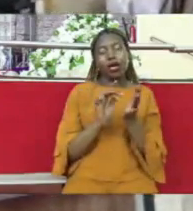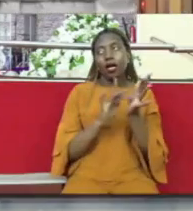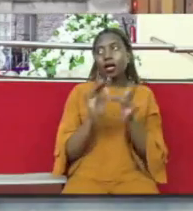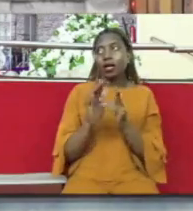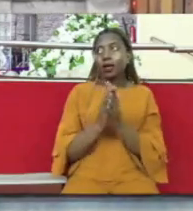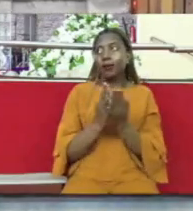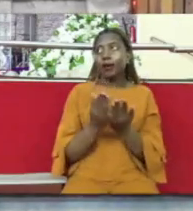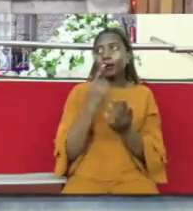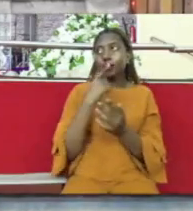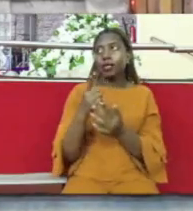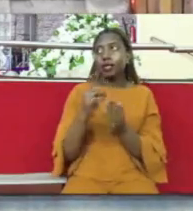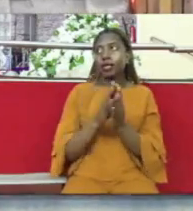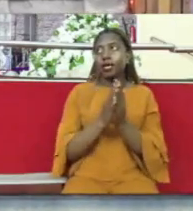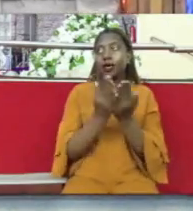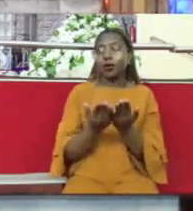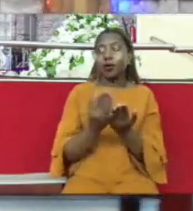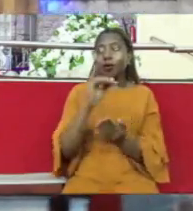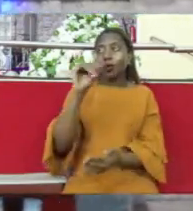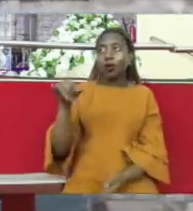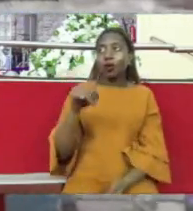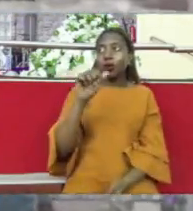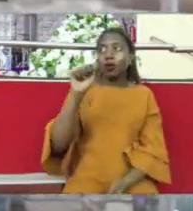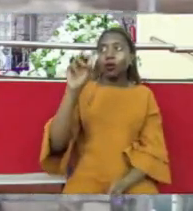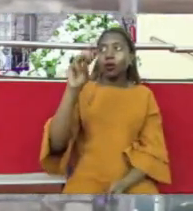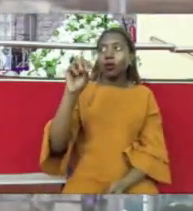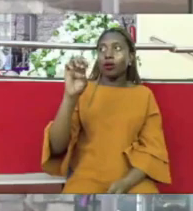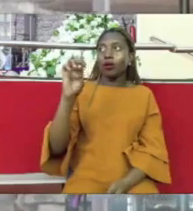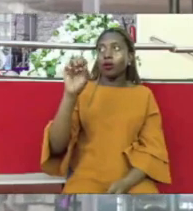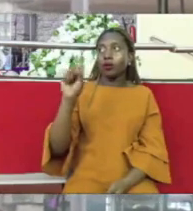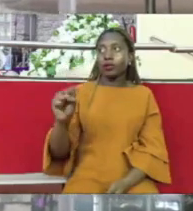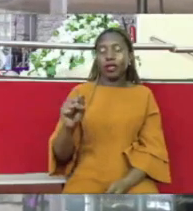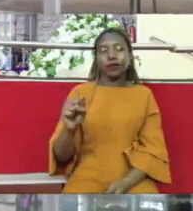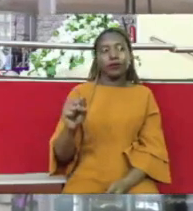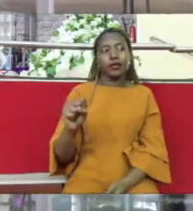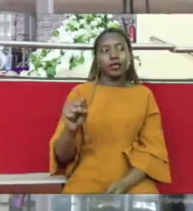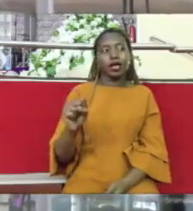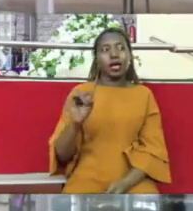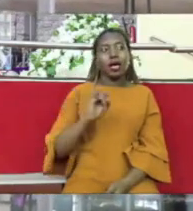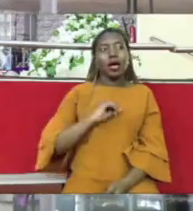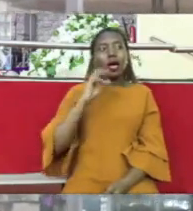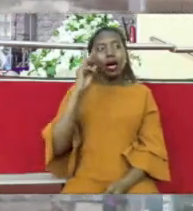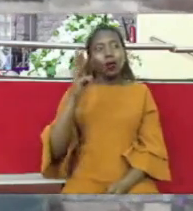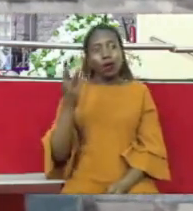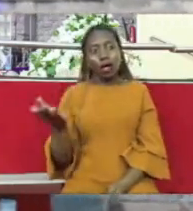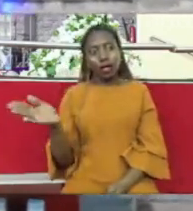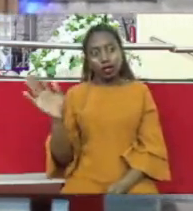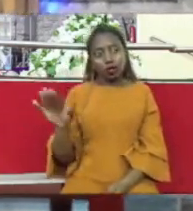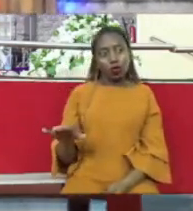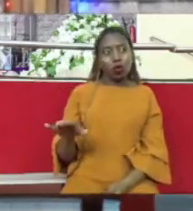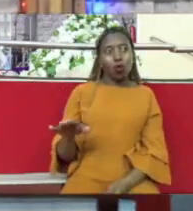from verse 25 onwards, Biblia yasema katika kitabu cha Yoeli, I will restore your wasted years. Nitarejesha miaka yako